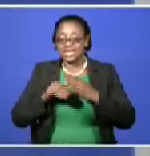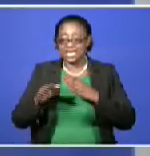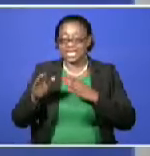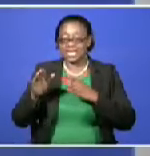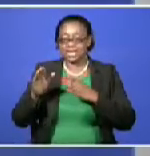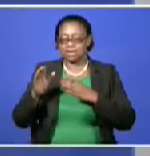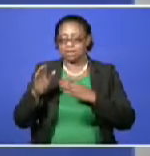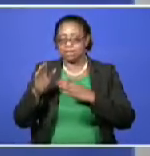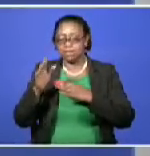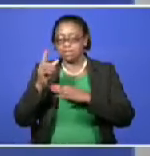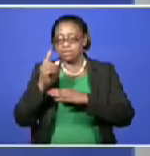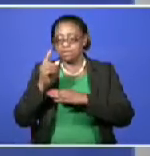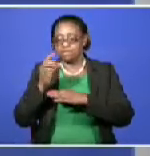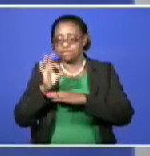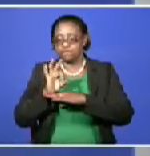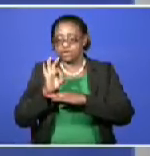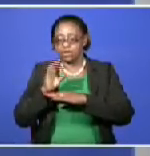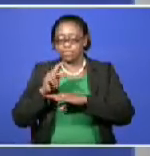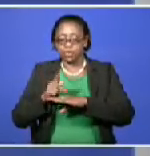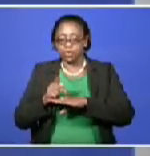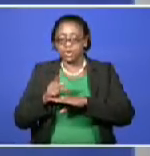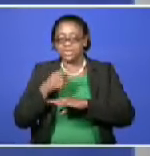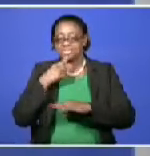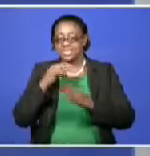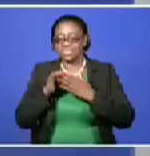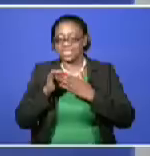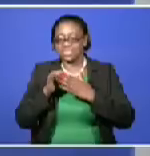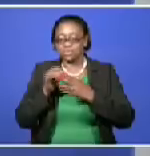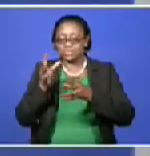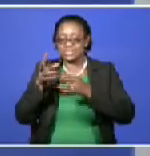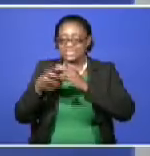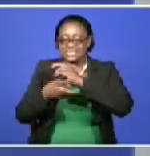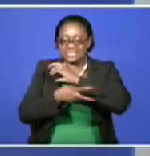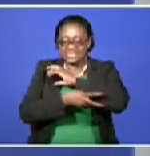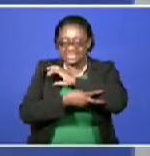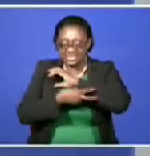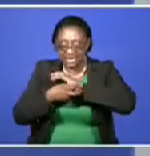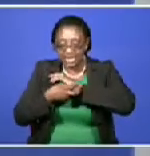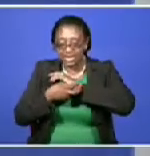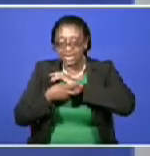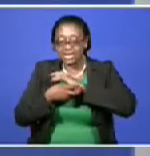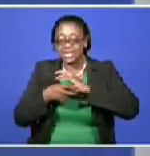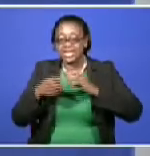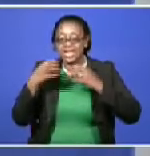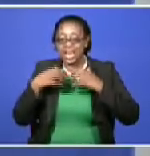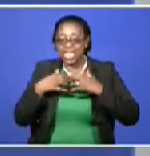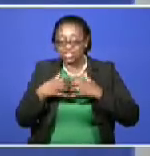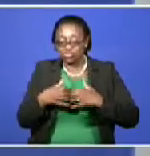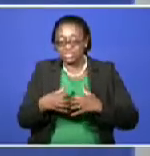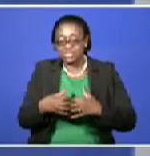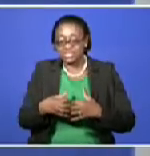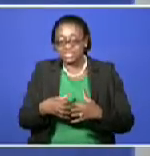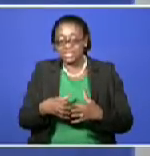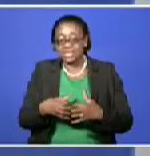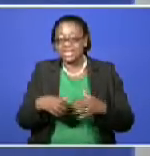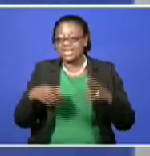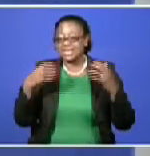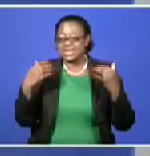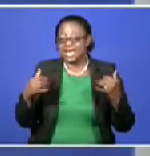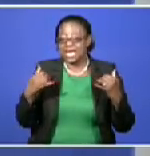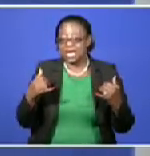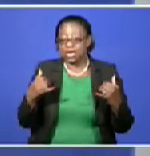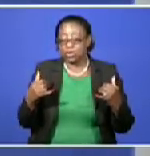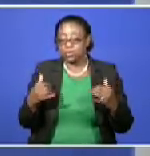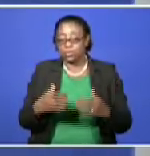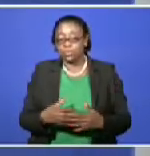have been accused of stealing electricity from the Grand Bahama Power Company. Now, the fast food franchise